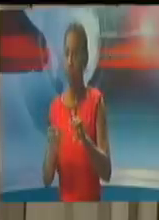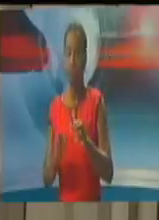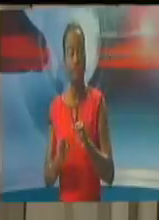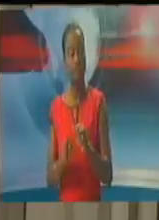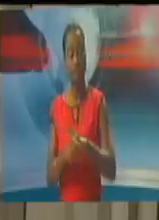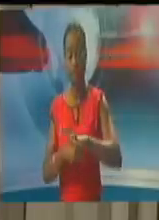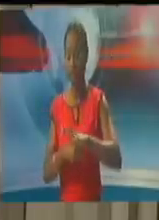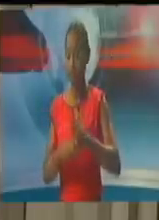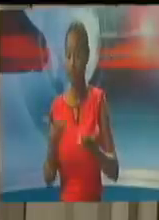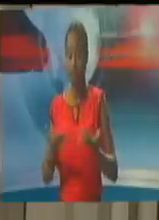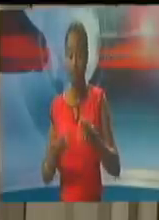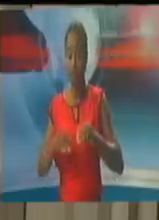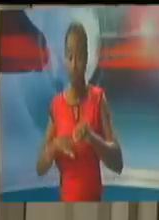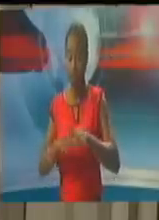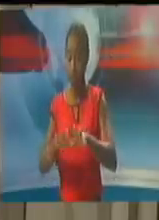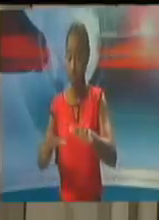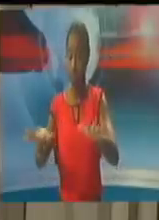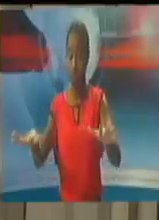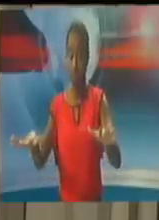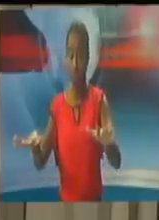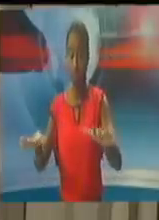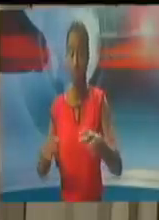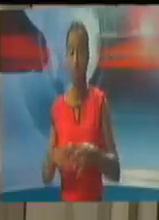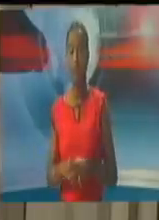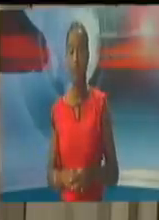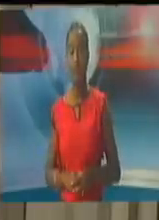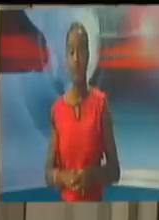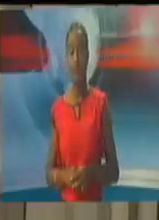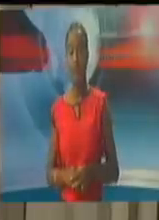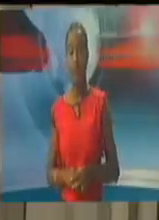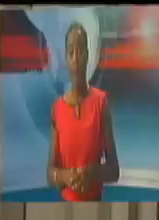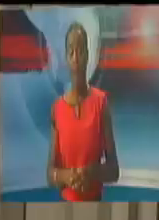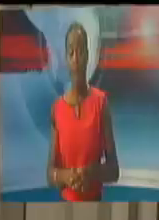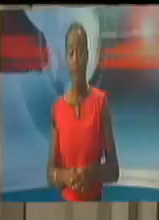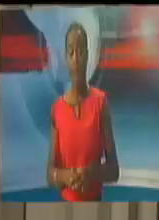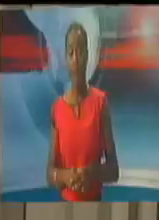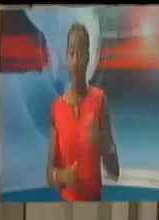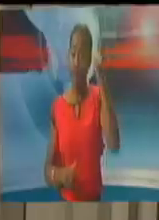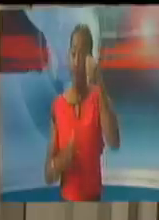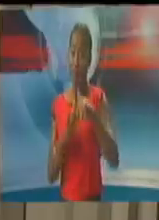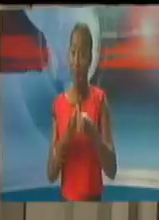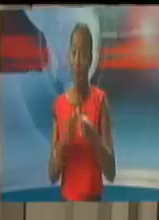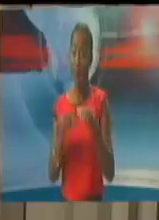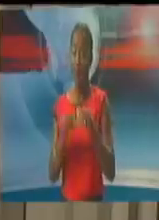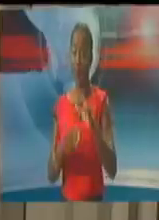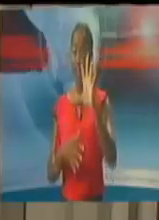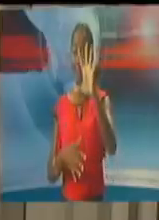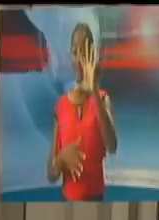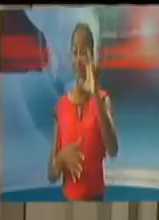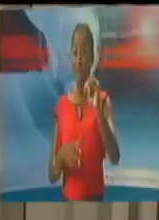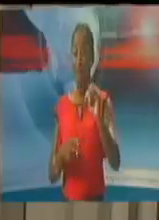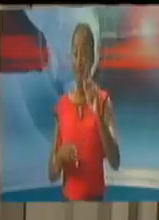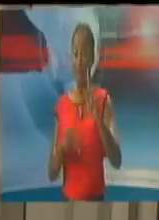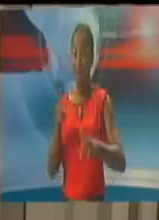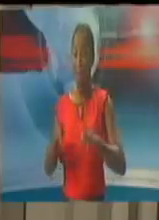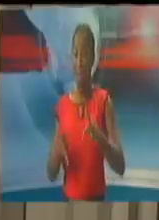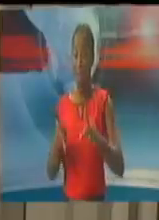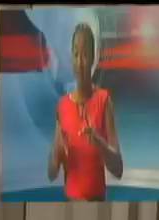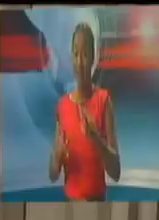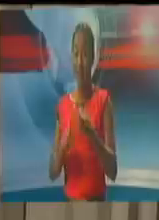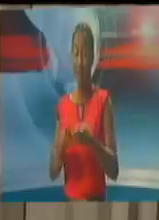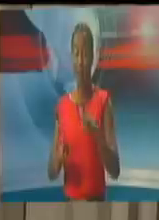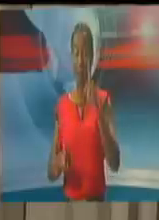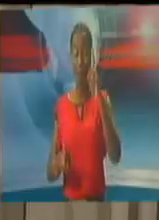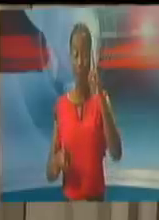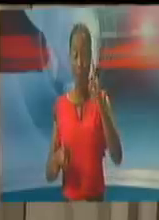It's not necessary to point to the over 50 cases that came from one importation. Our medical experts